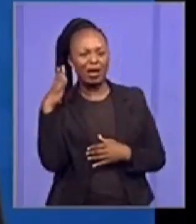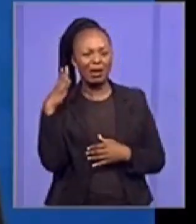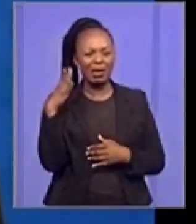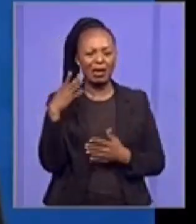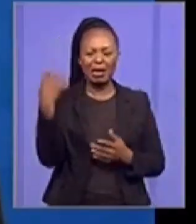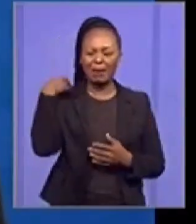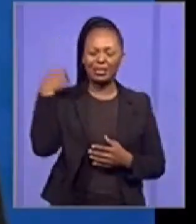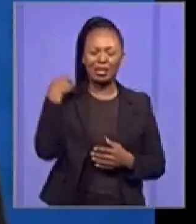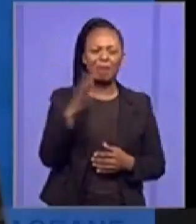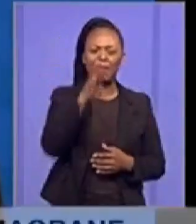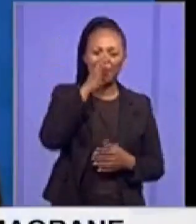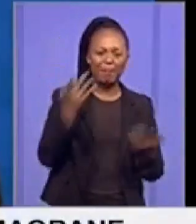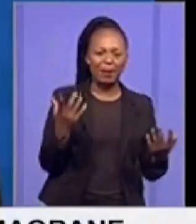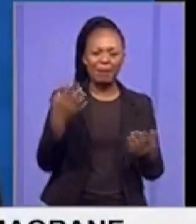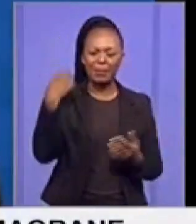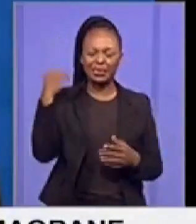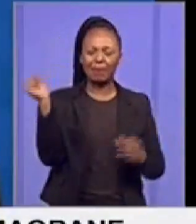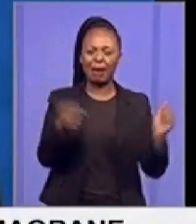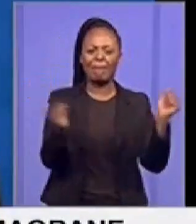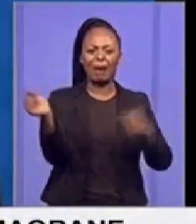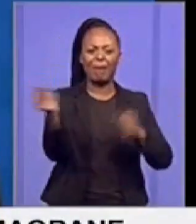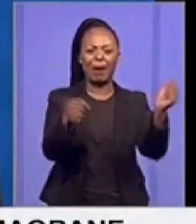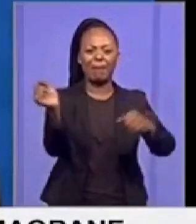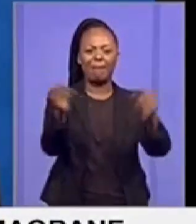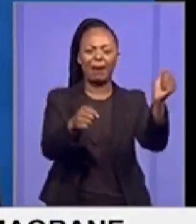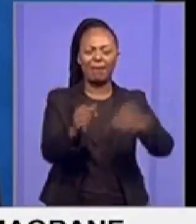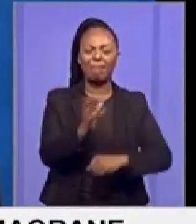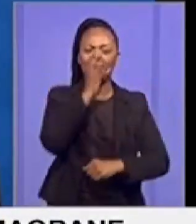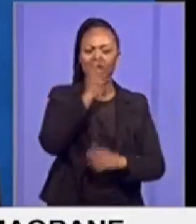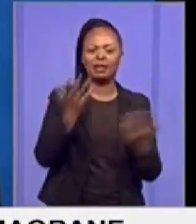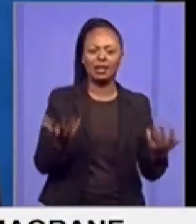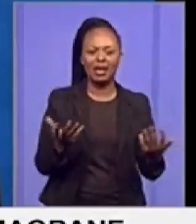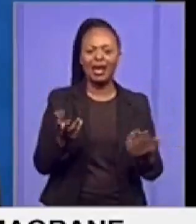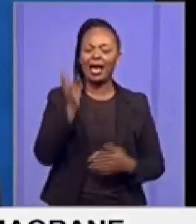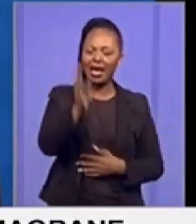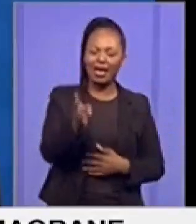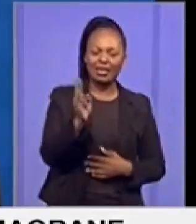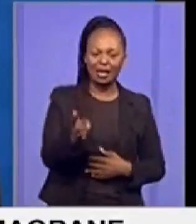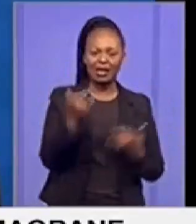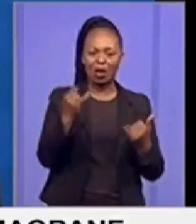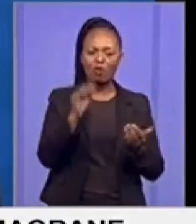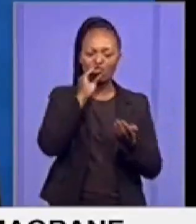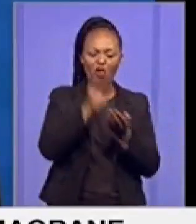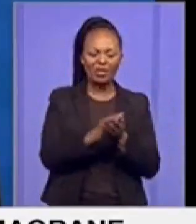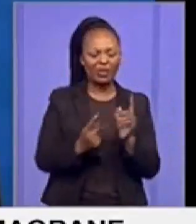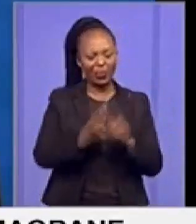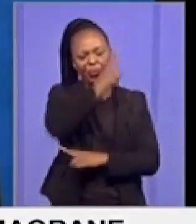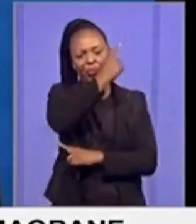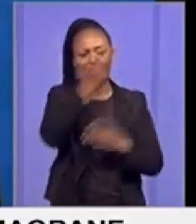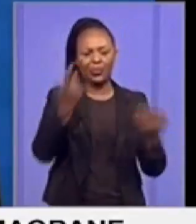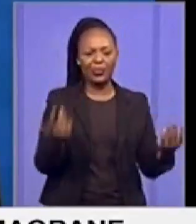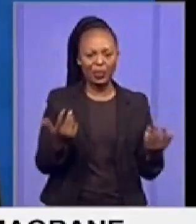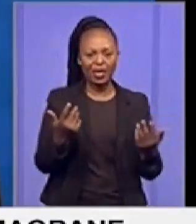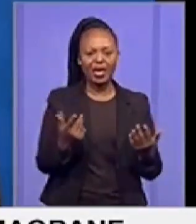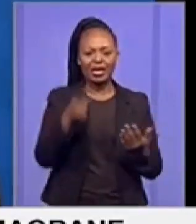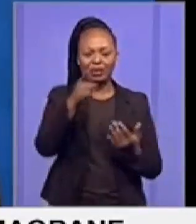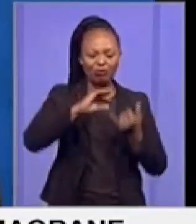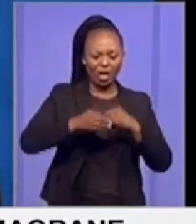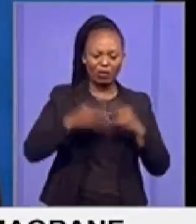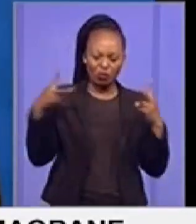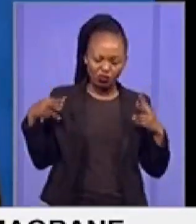with even more ministers laid on top of it, with another broken promise to reduce the size of cabinet.